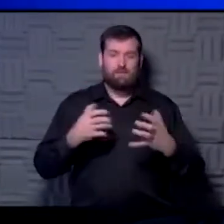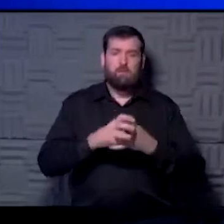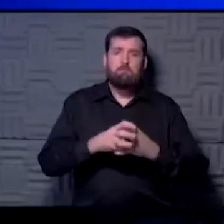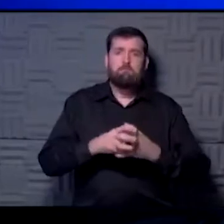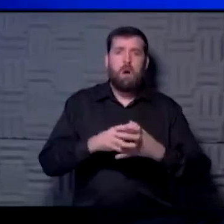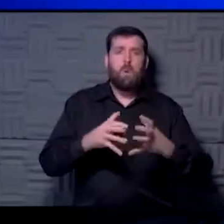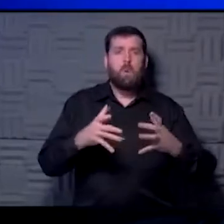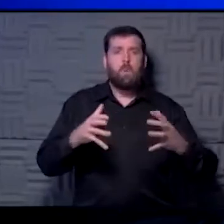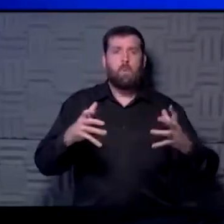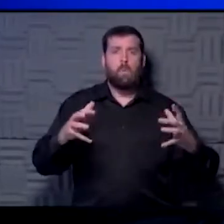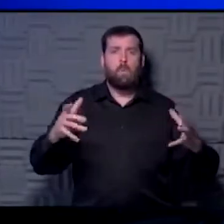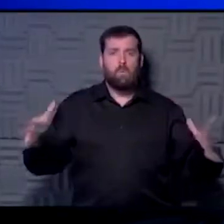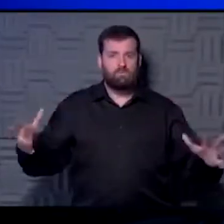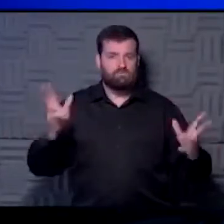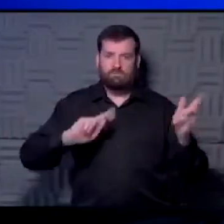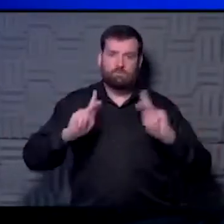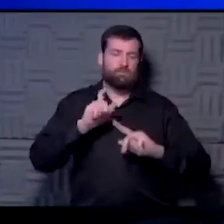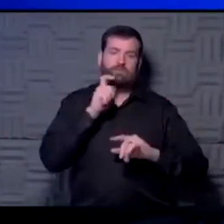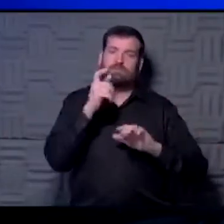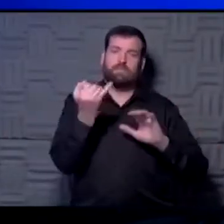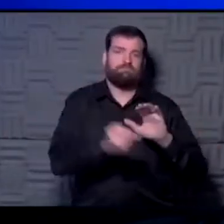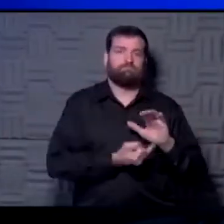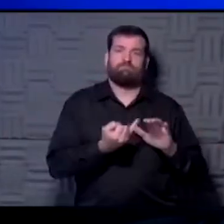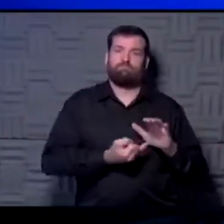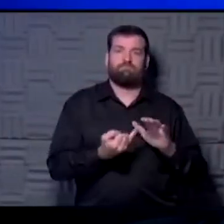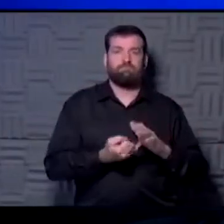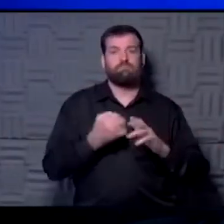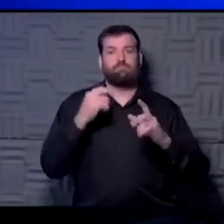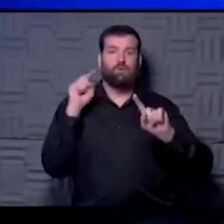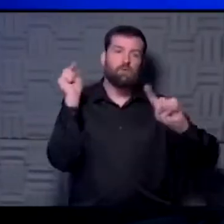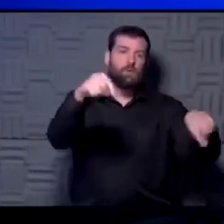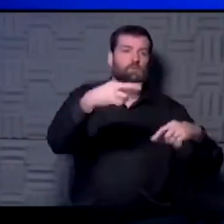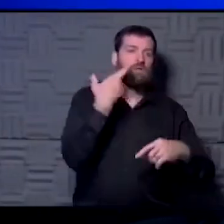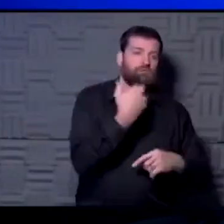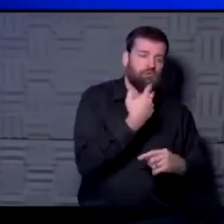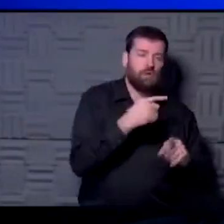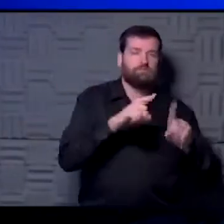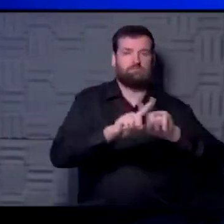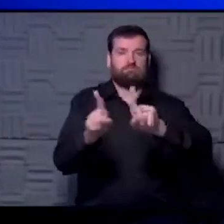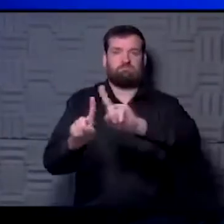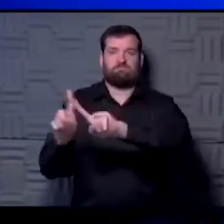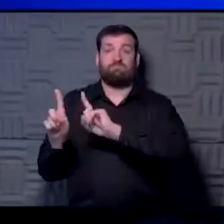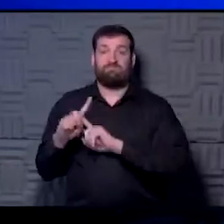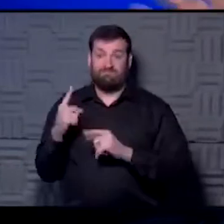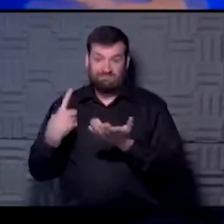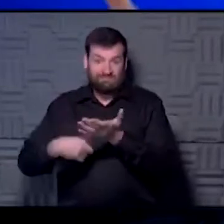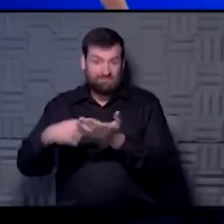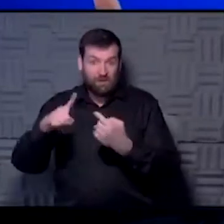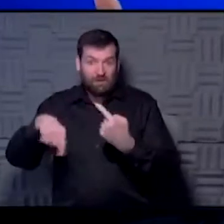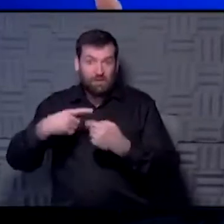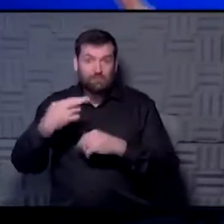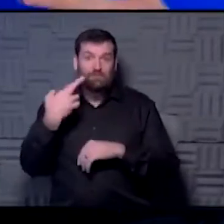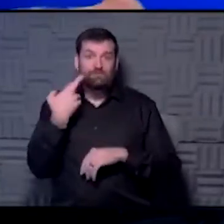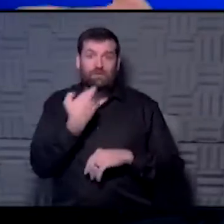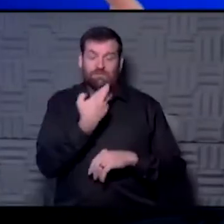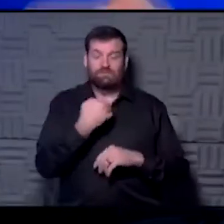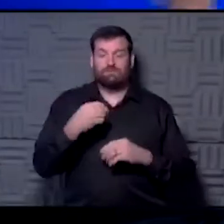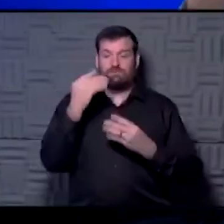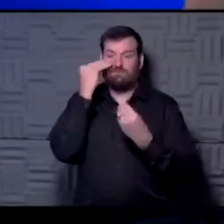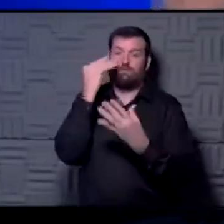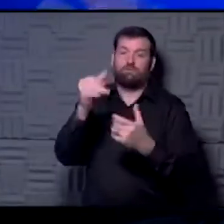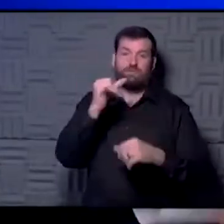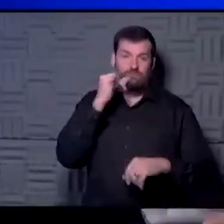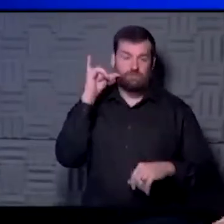so many times because people weren't sheltered. Yeah. They're going to restaurants and they're doing the things. And then, let's talk about restaurants. Data yesterday comes